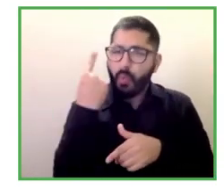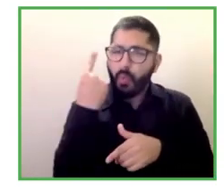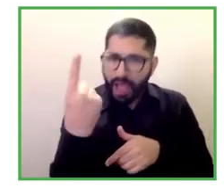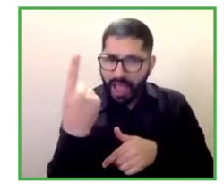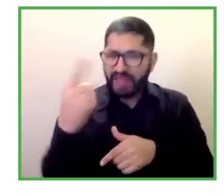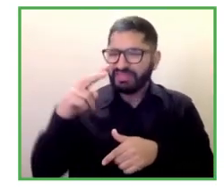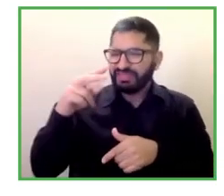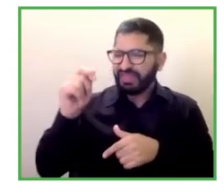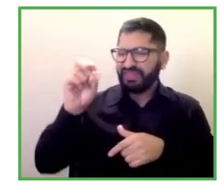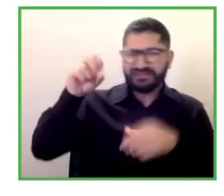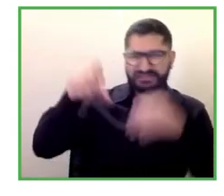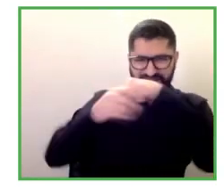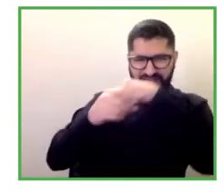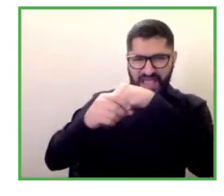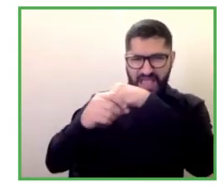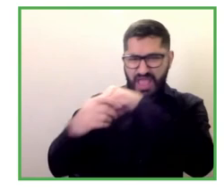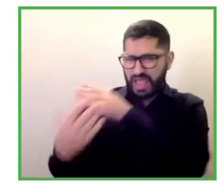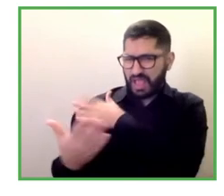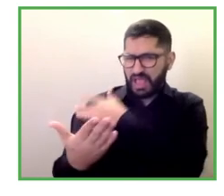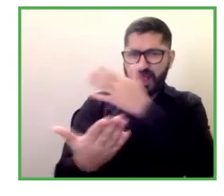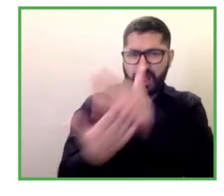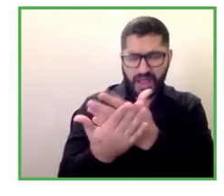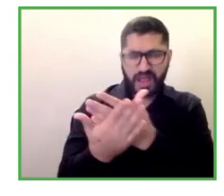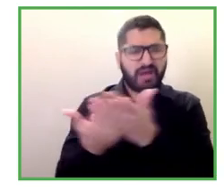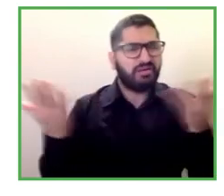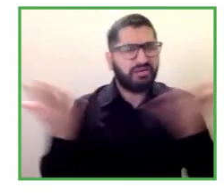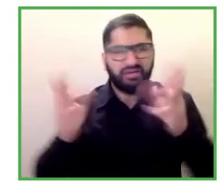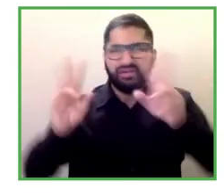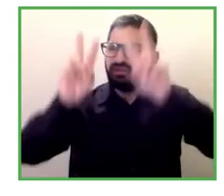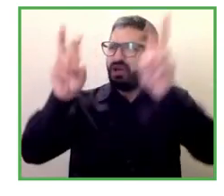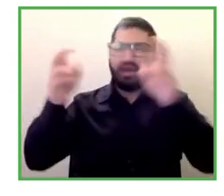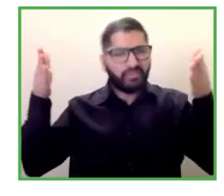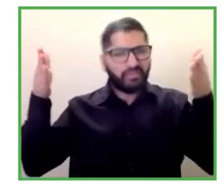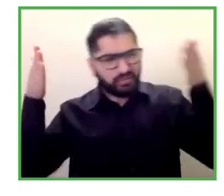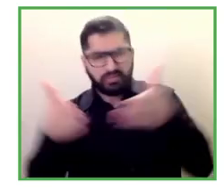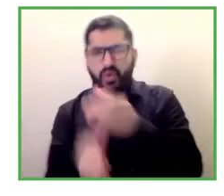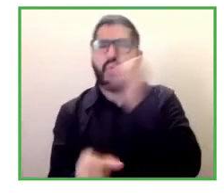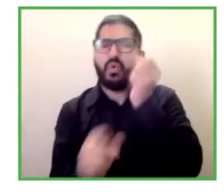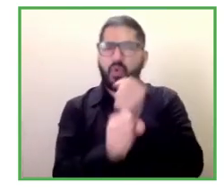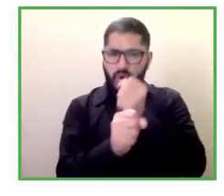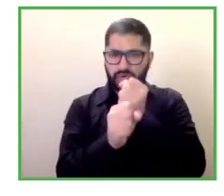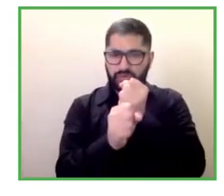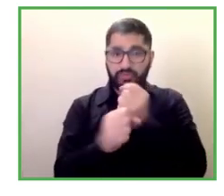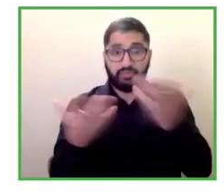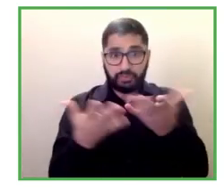most important ones in employment matter when you work in this aspect?